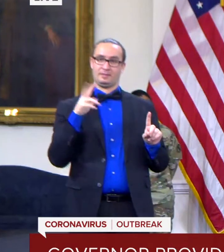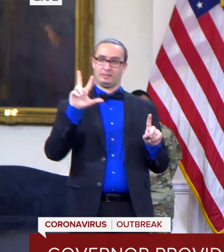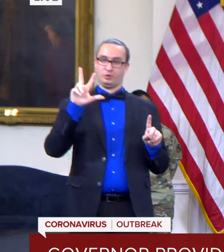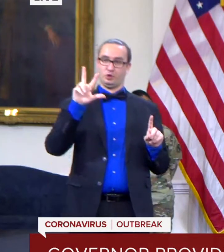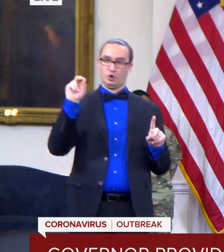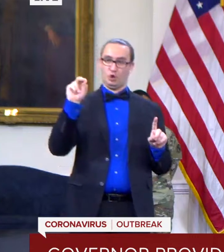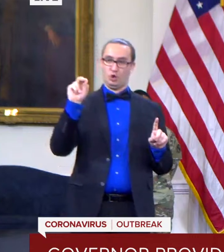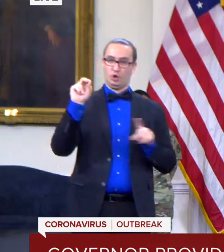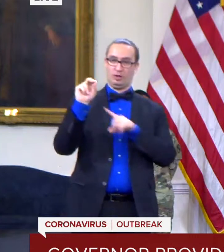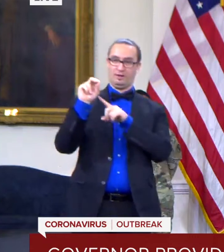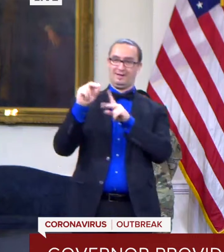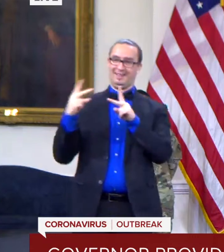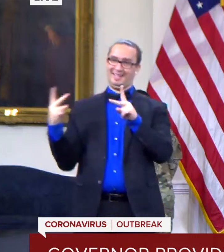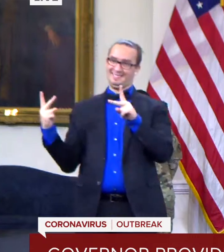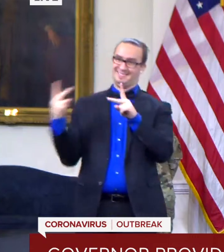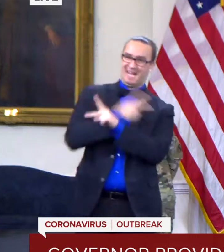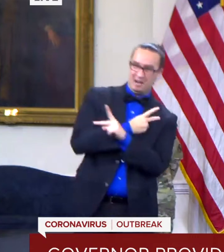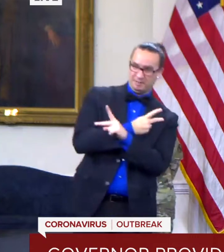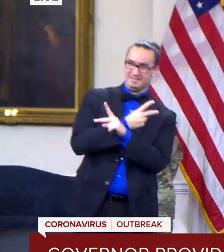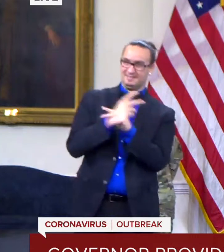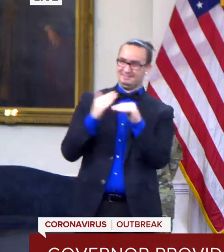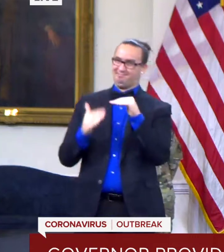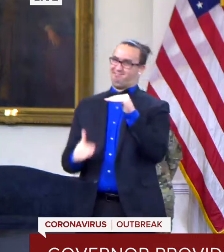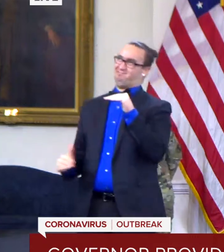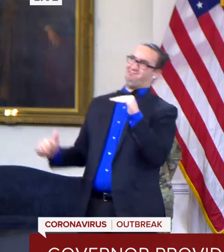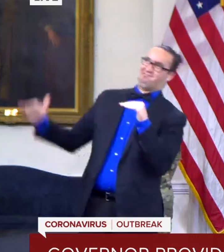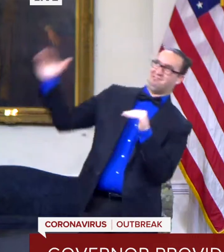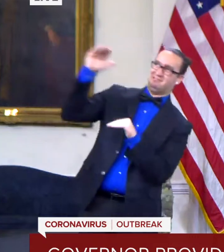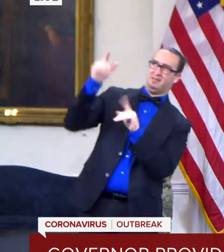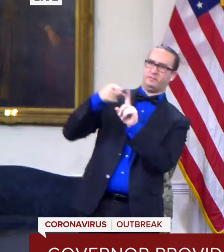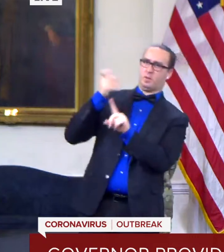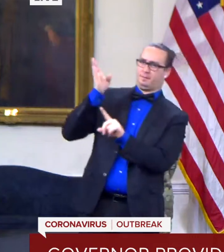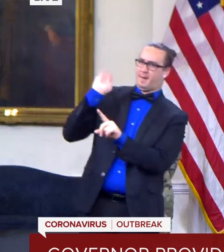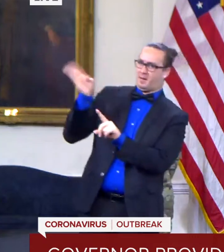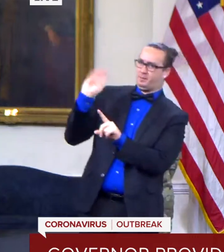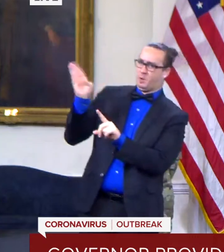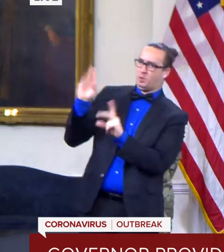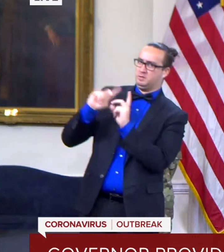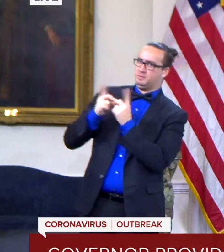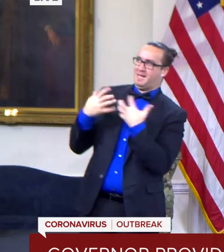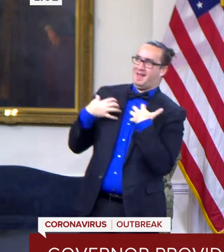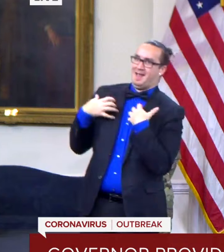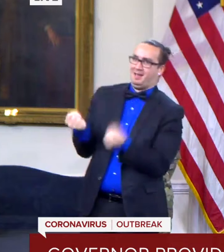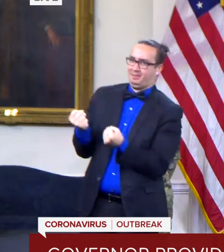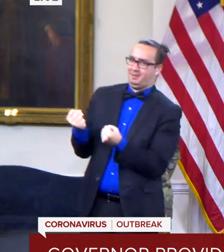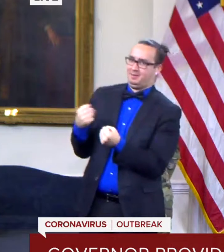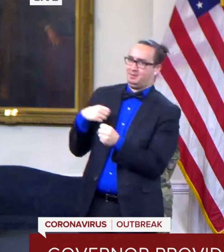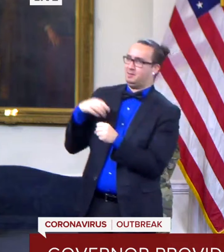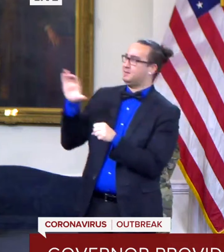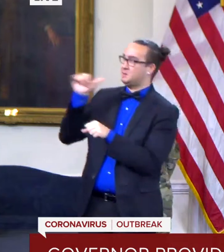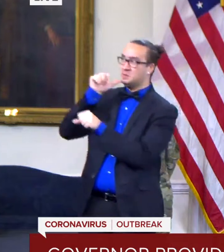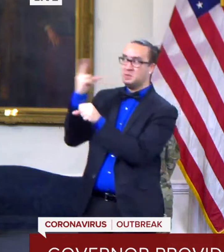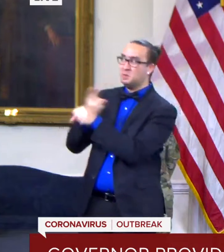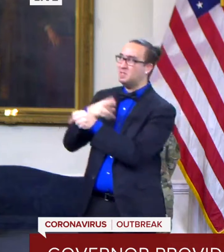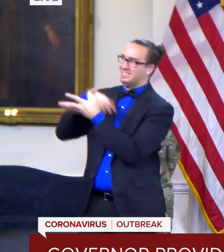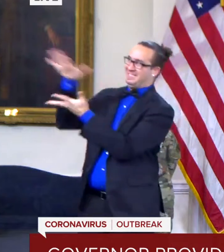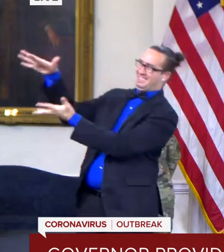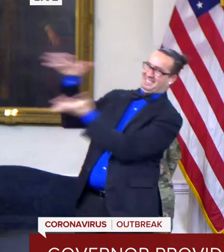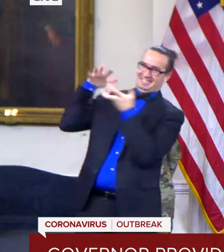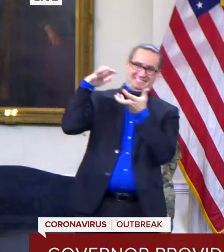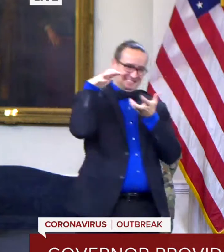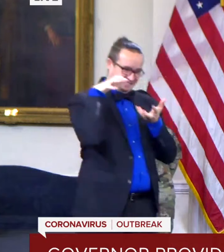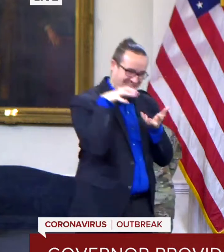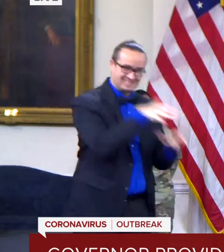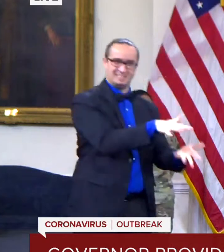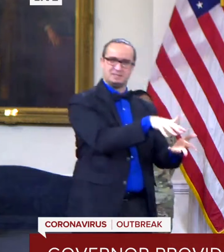weren't utilizing them, and we thought other providers could get them into the community. The mayor apparently was not aware of that. He kept saying that they weren't getting enough,